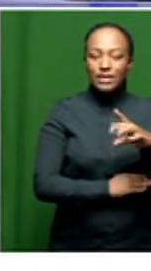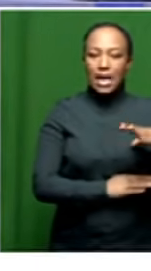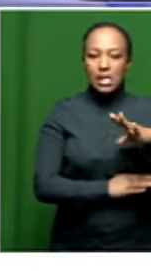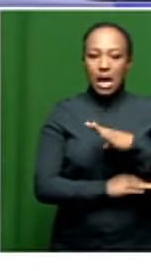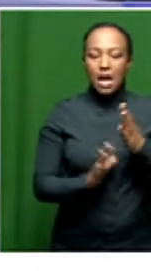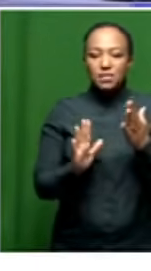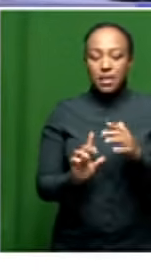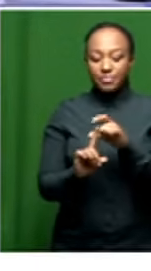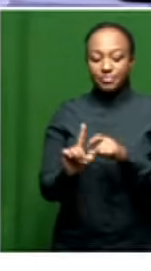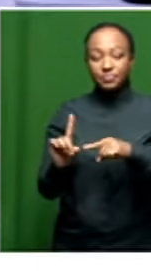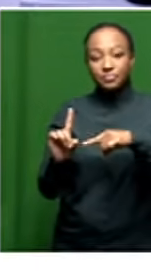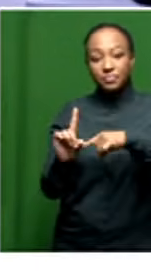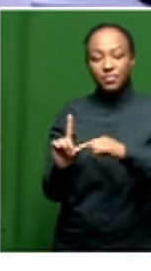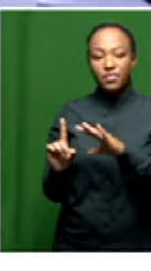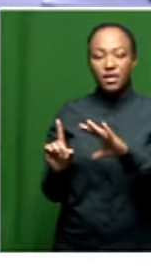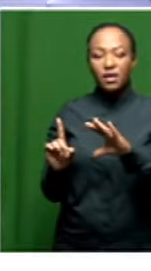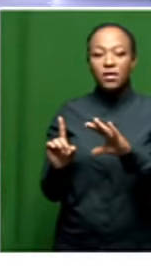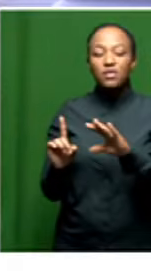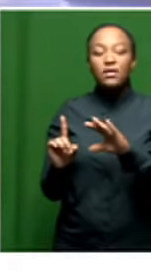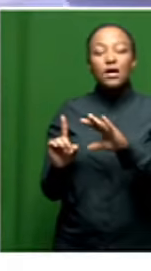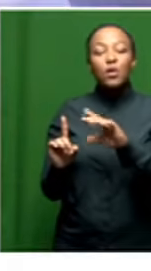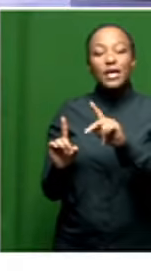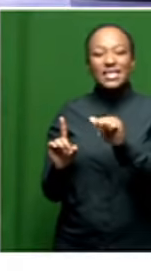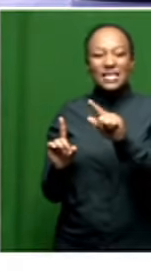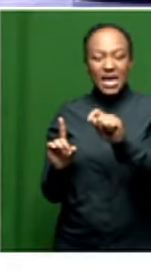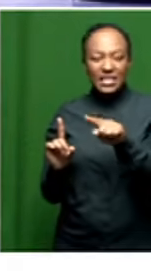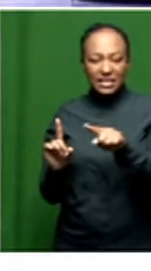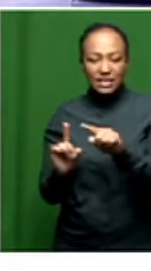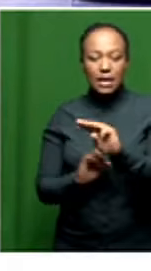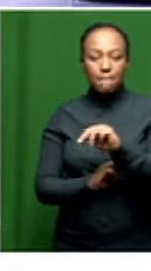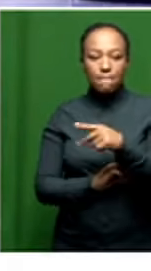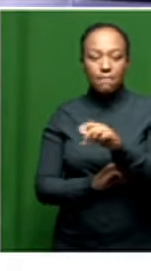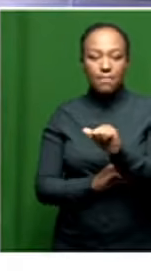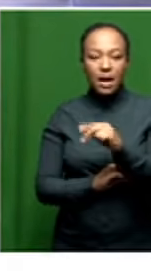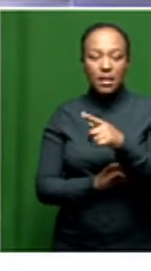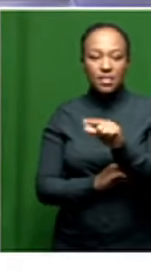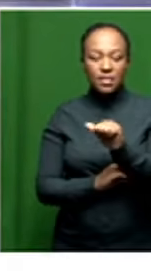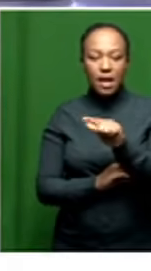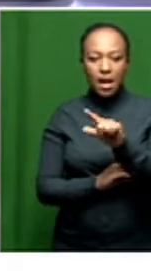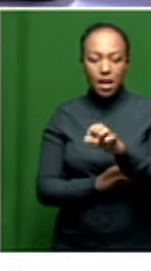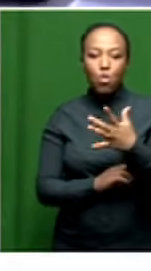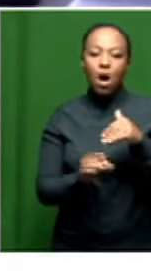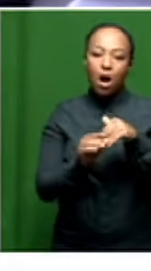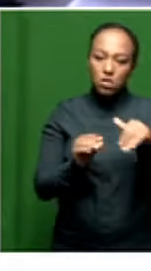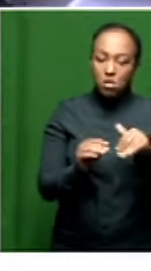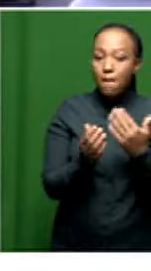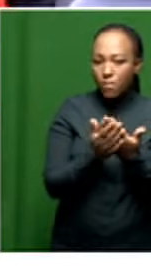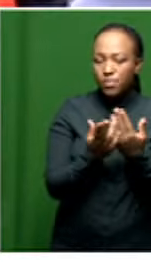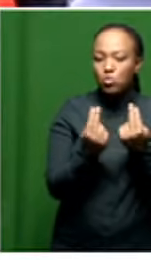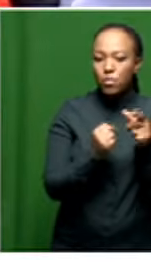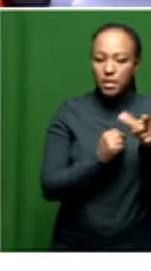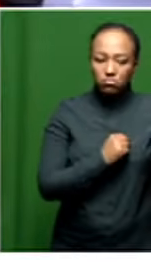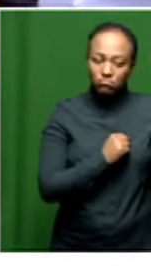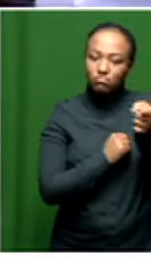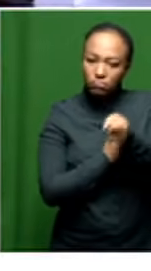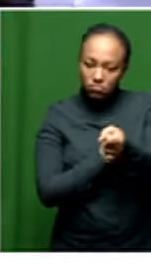Mpahlele, and she's on her way out, so she's not going to be the ward councillor from now, the outgoing. Obviously, there's a new candidate that will be coming in